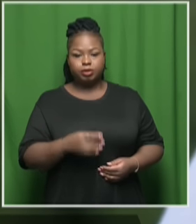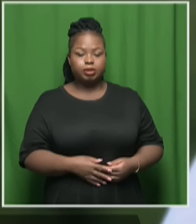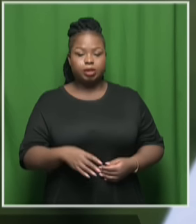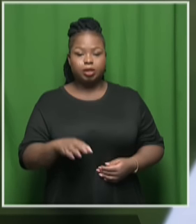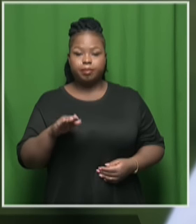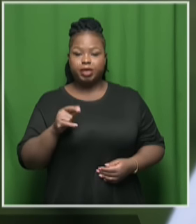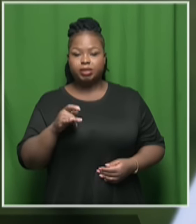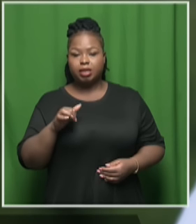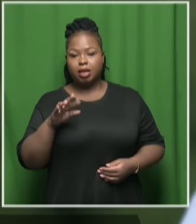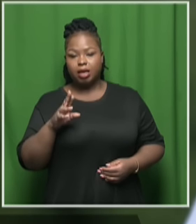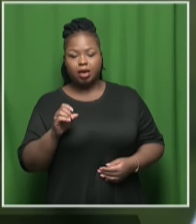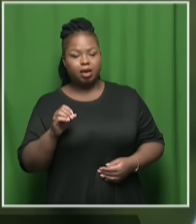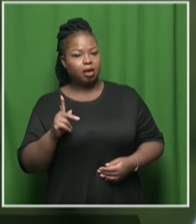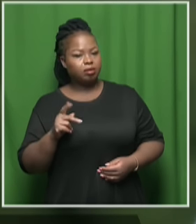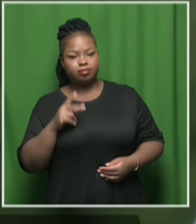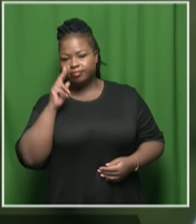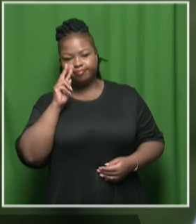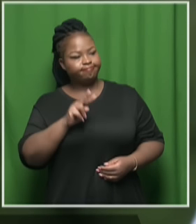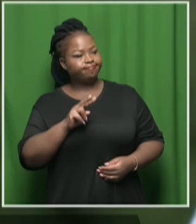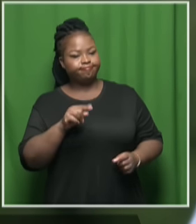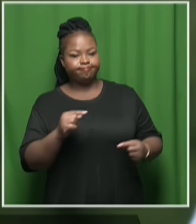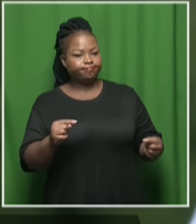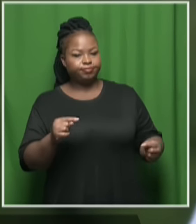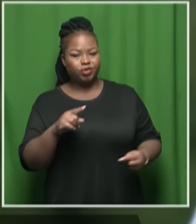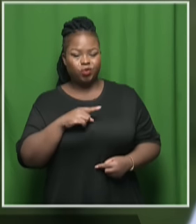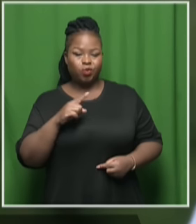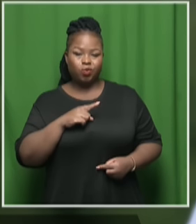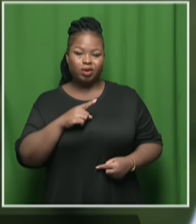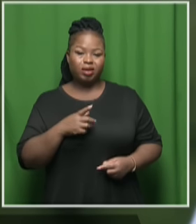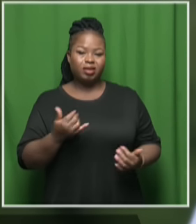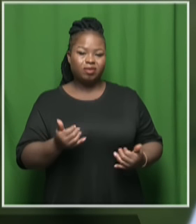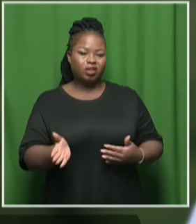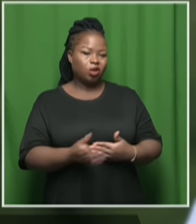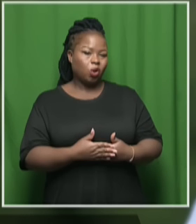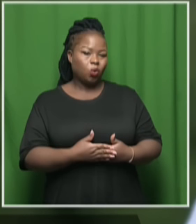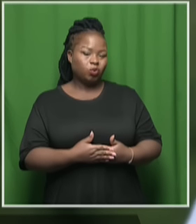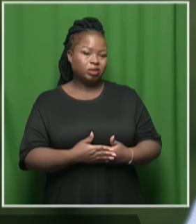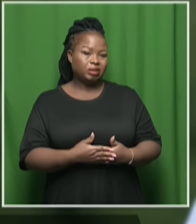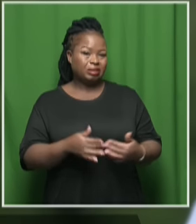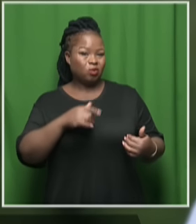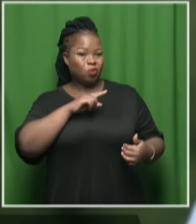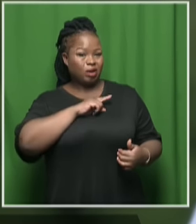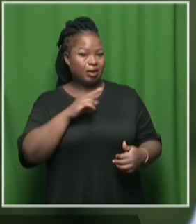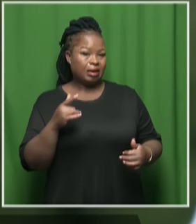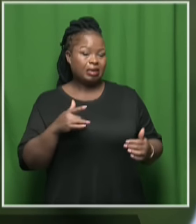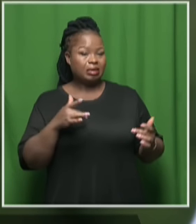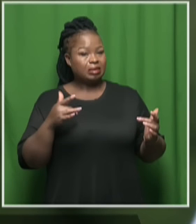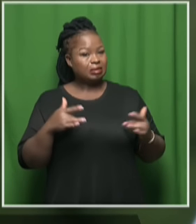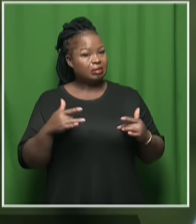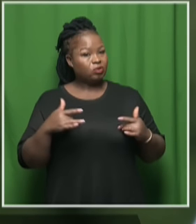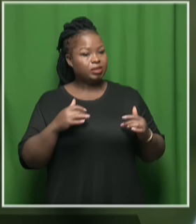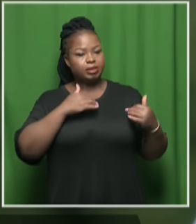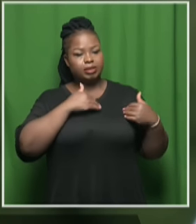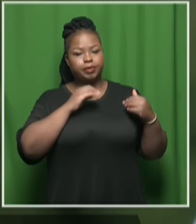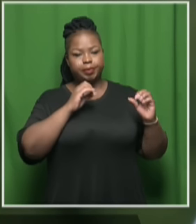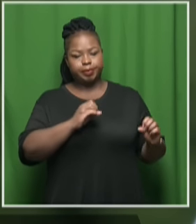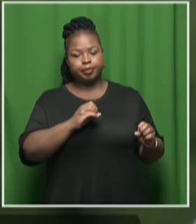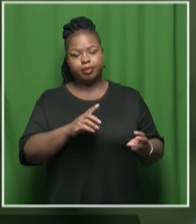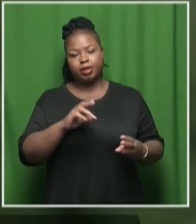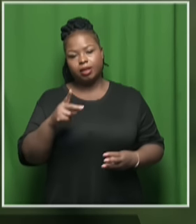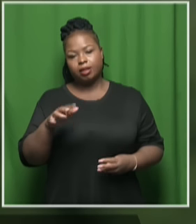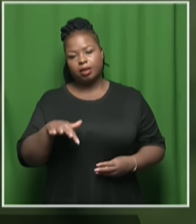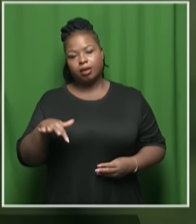Bergslag potholes, you cannot see that, unfortunately, due to the fact that they've been closed as a safety concern, as a safety measure. You're also looking at some